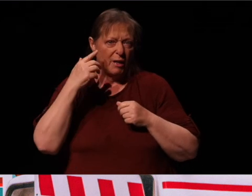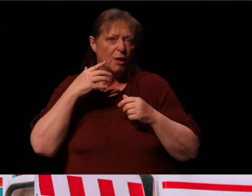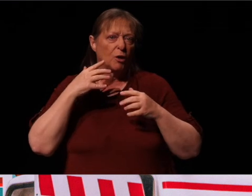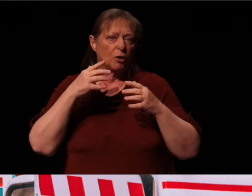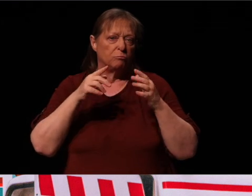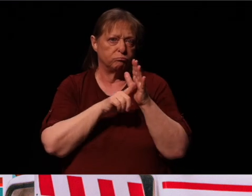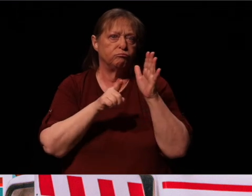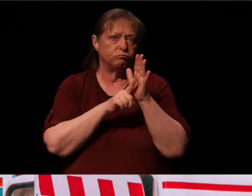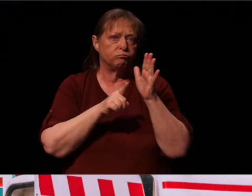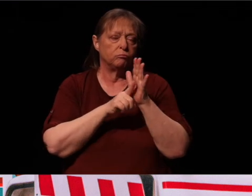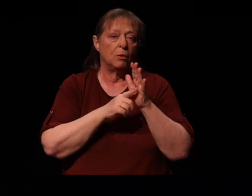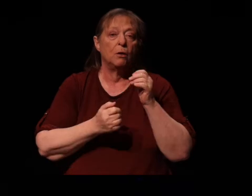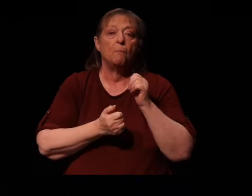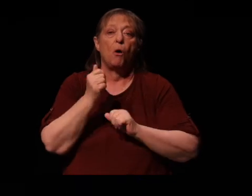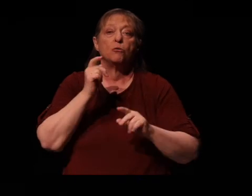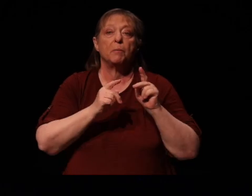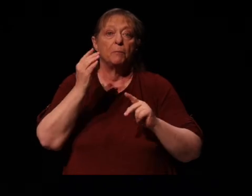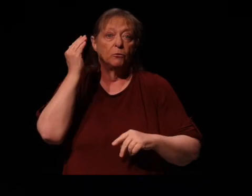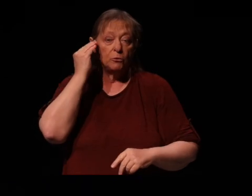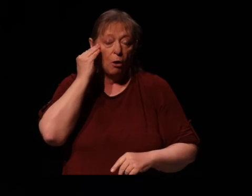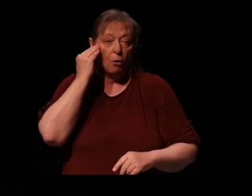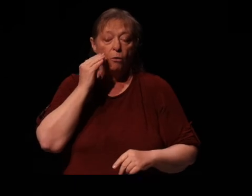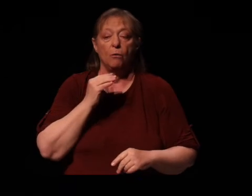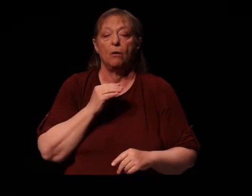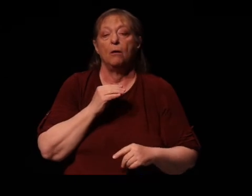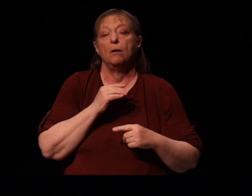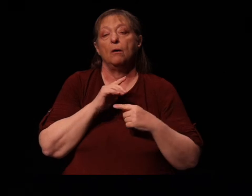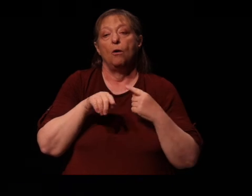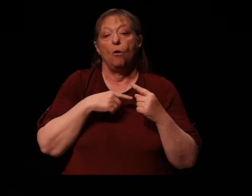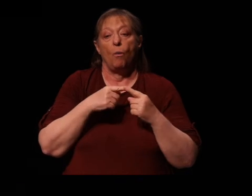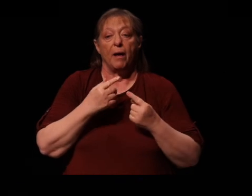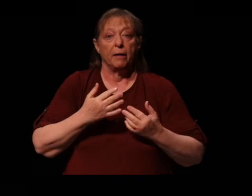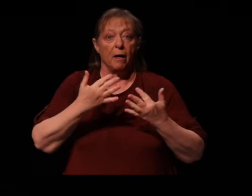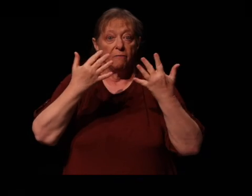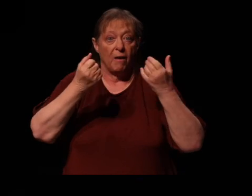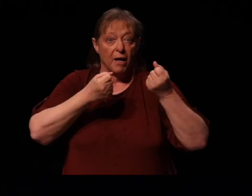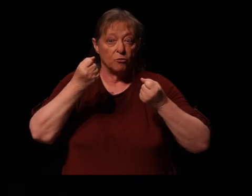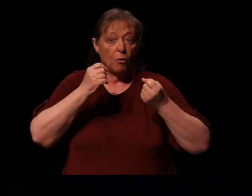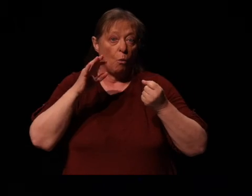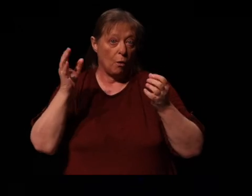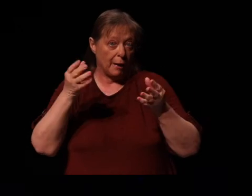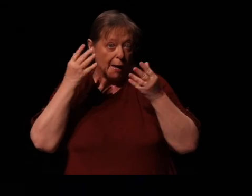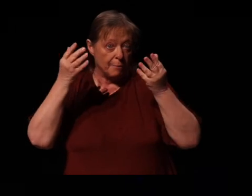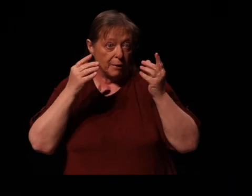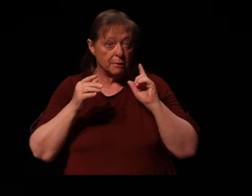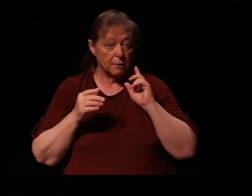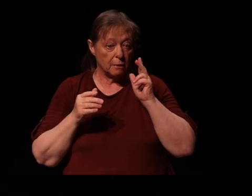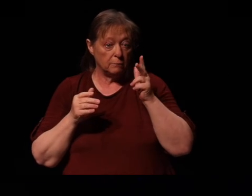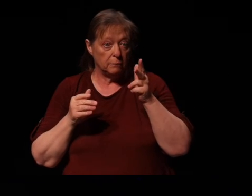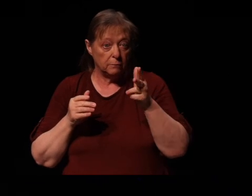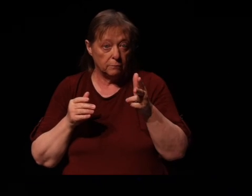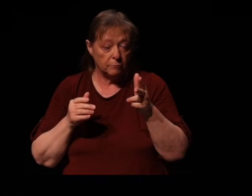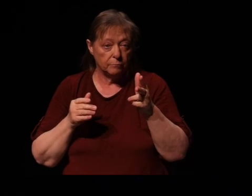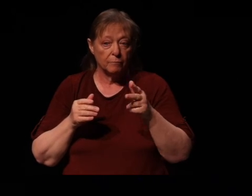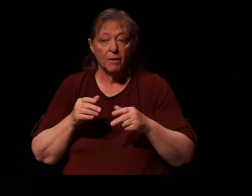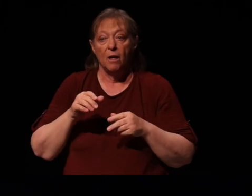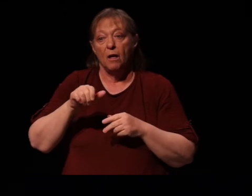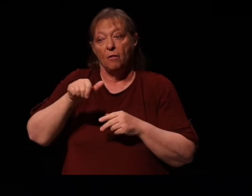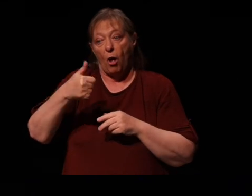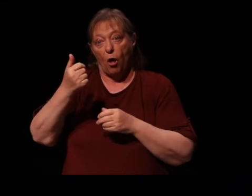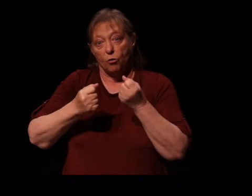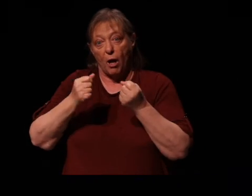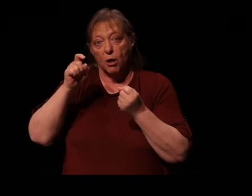hear the sirens all the time. Now, most people know that when a fire truck or an ambulance is